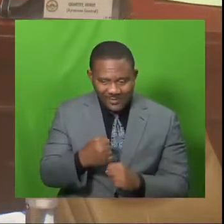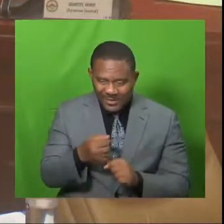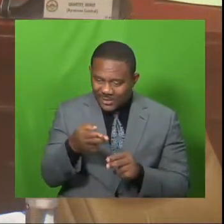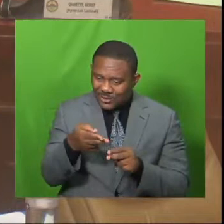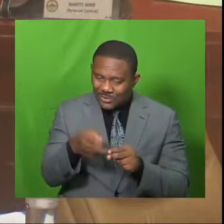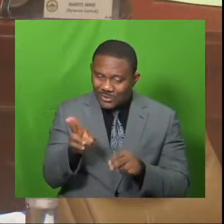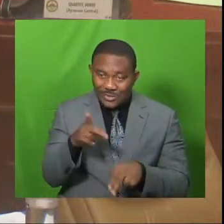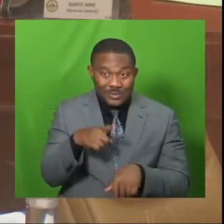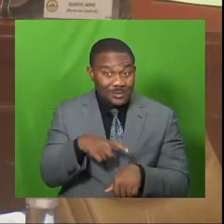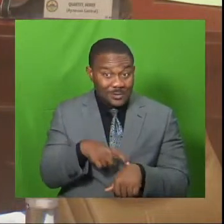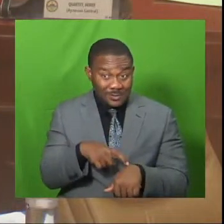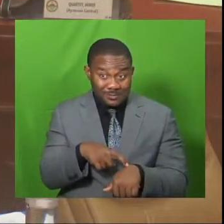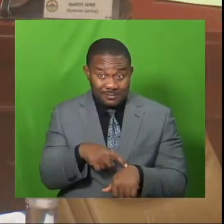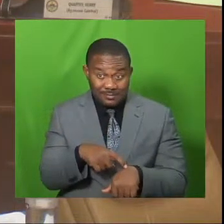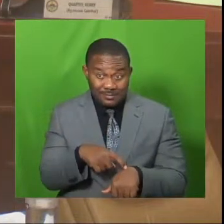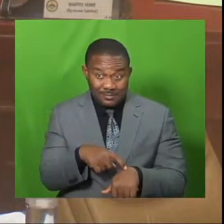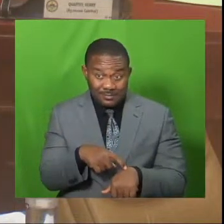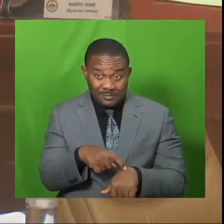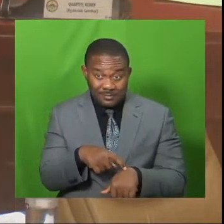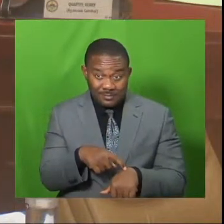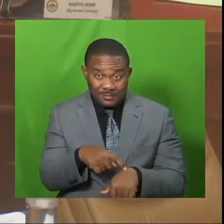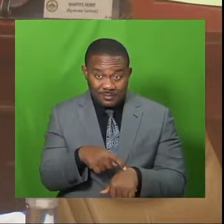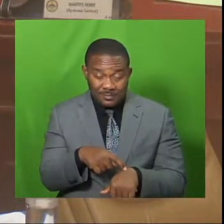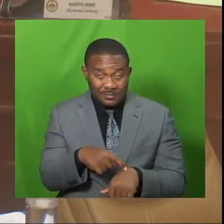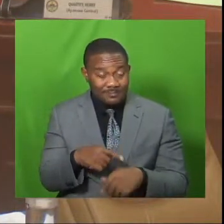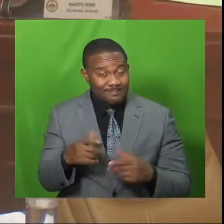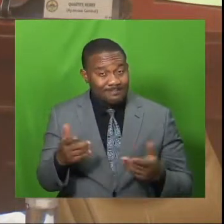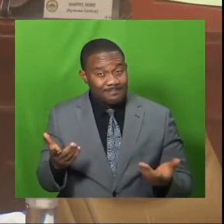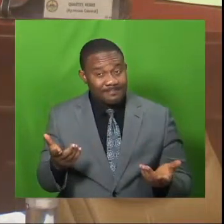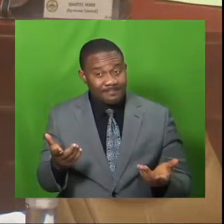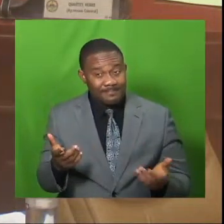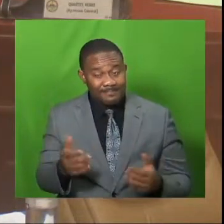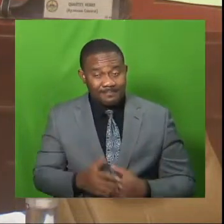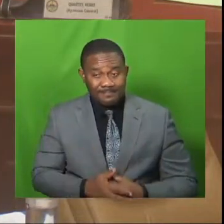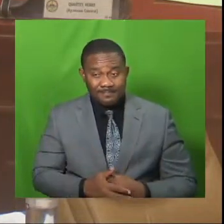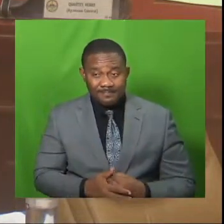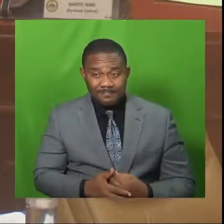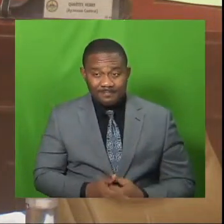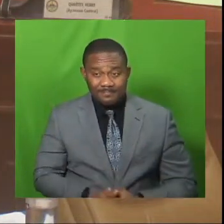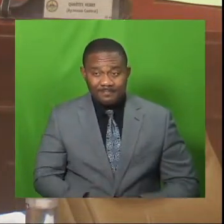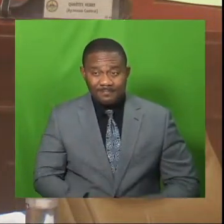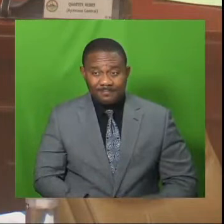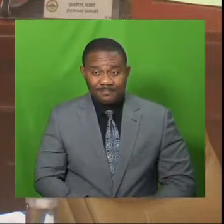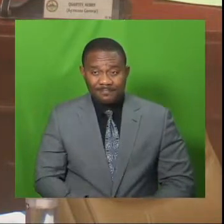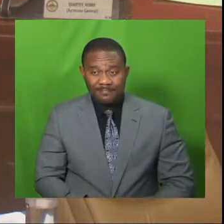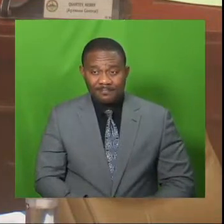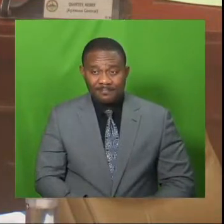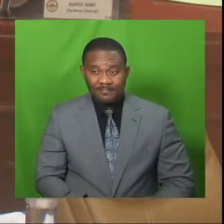sad that we do not respect the fact that every